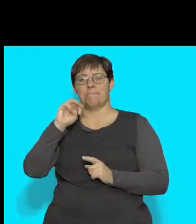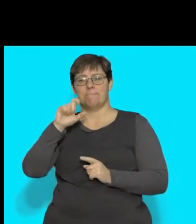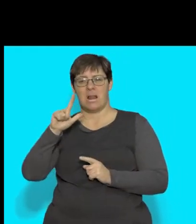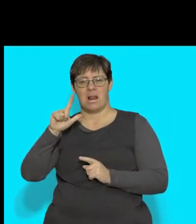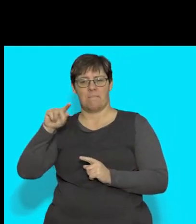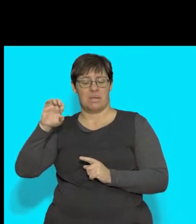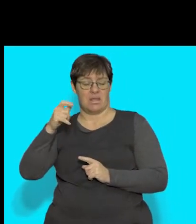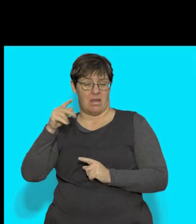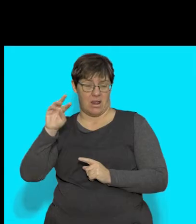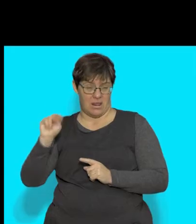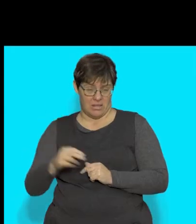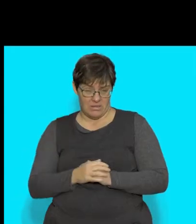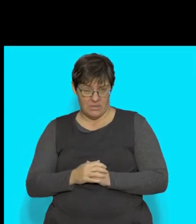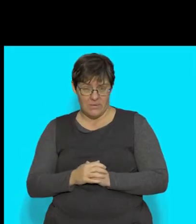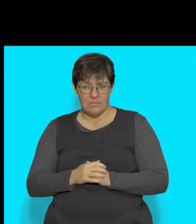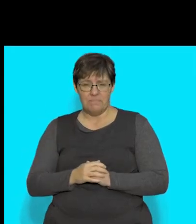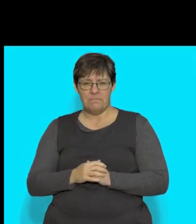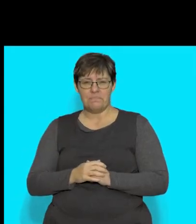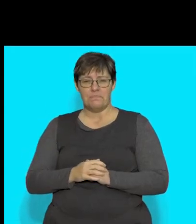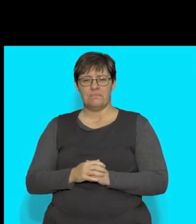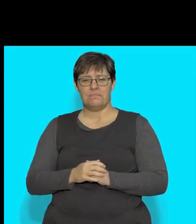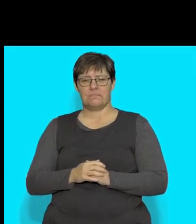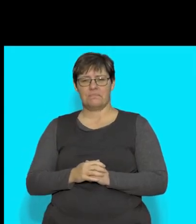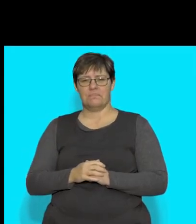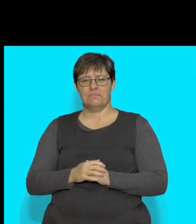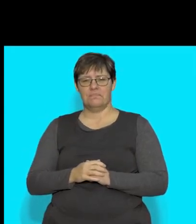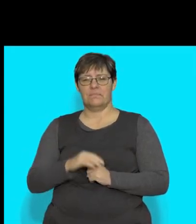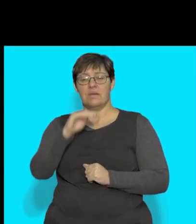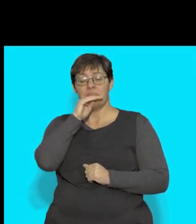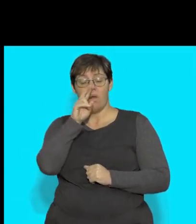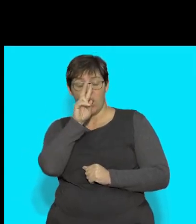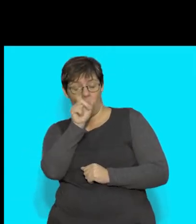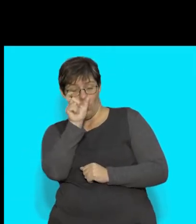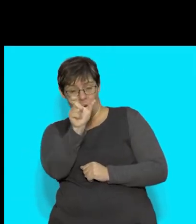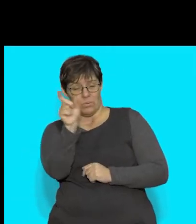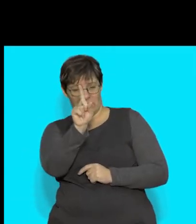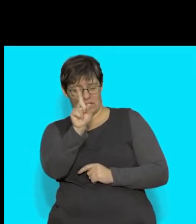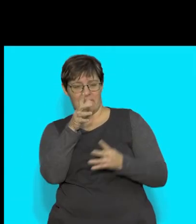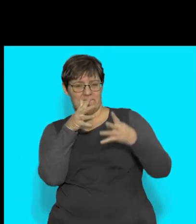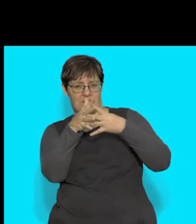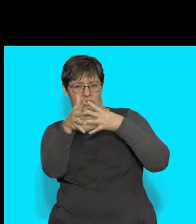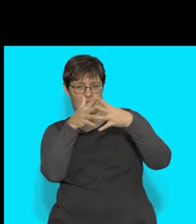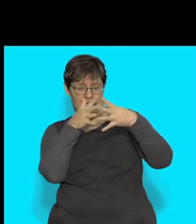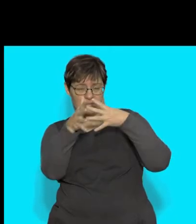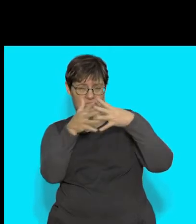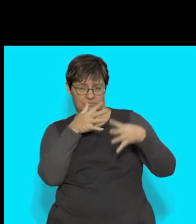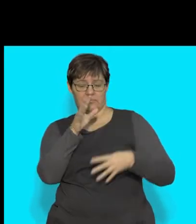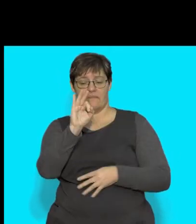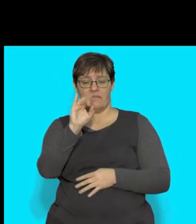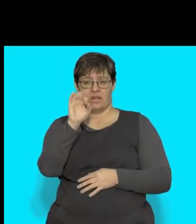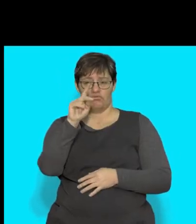And what it does, what are we looking through here, is this word filtration.